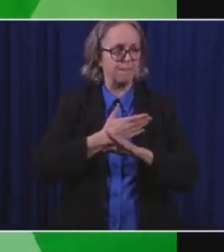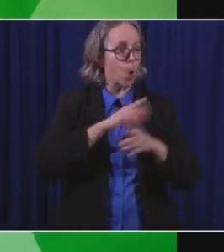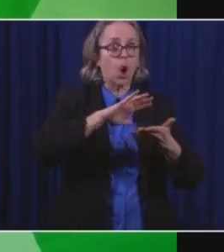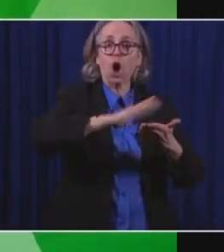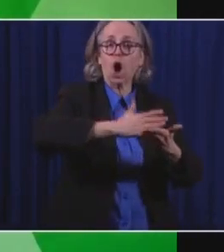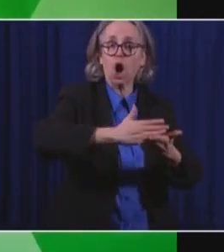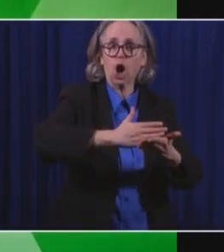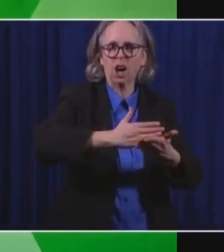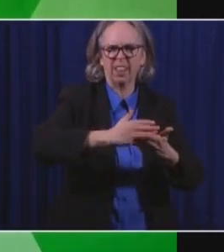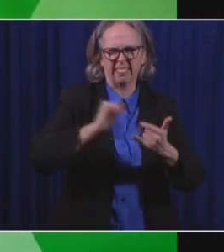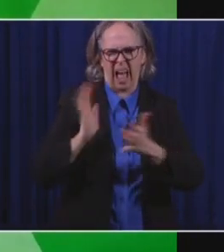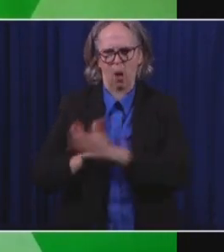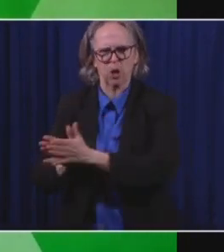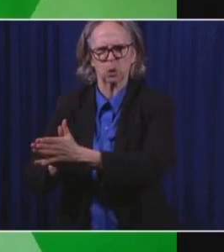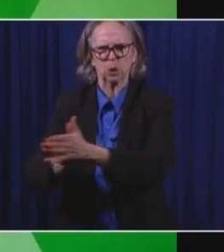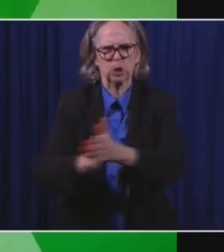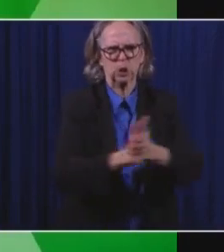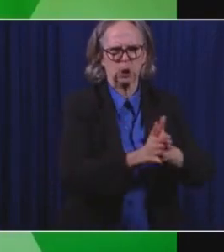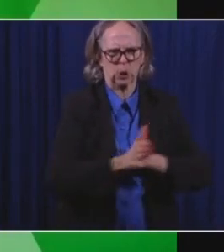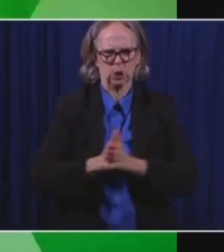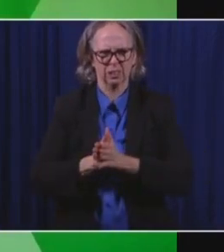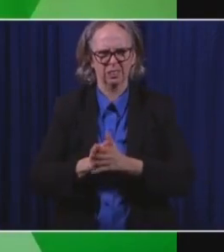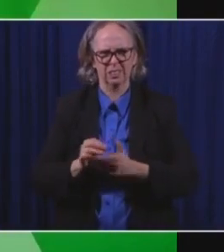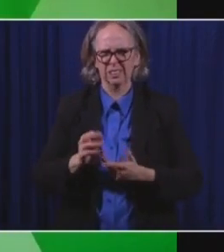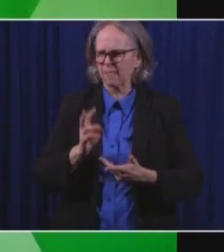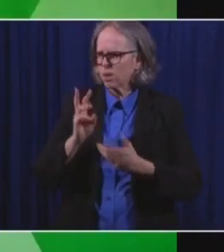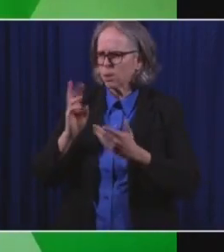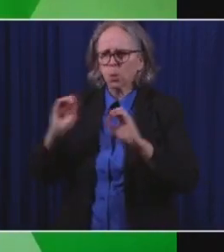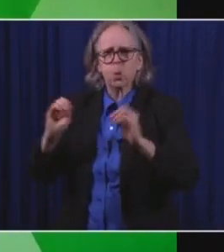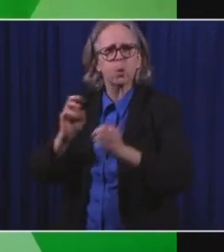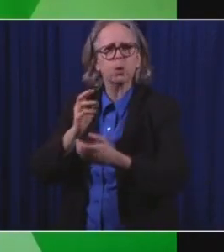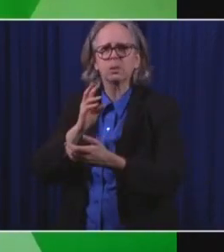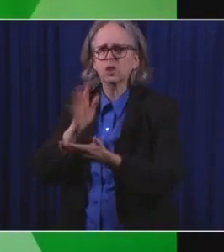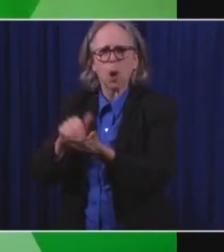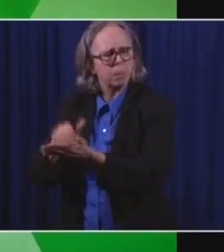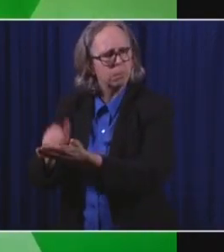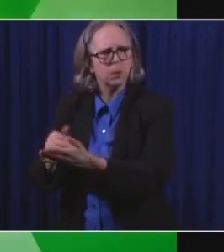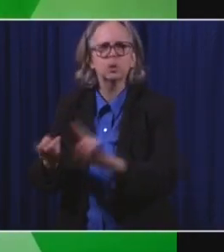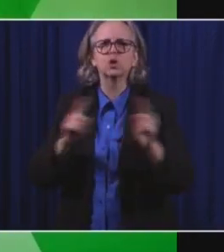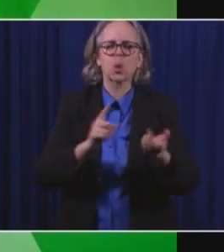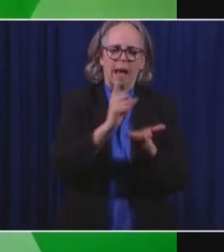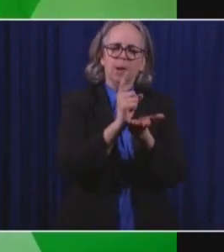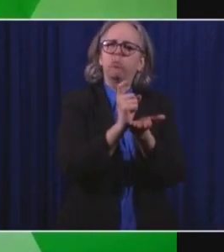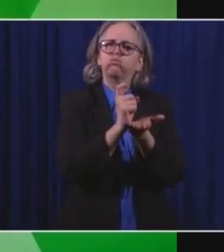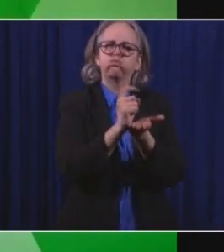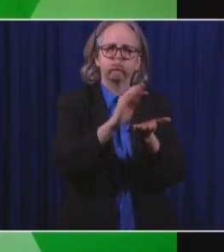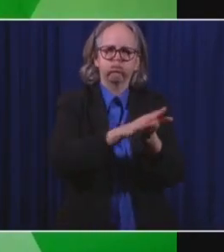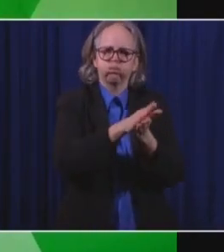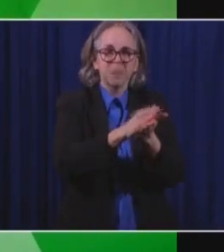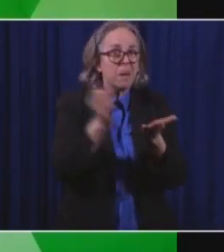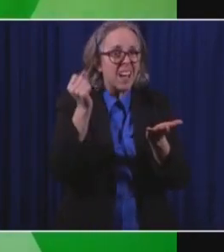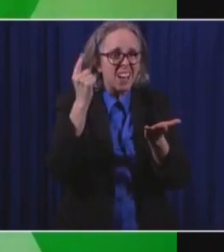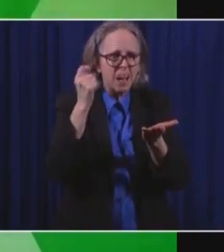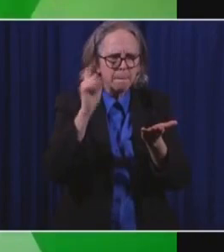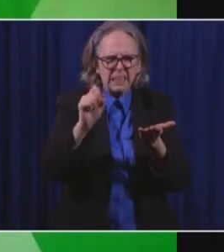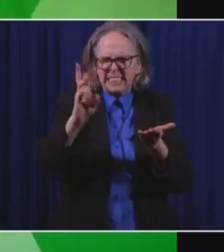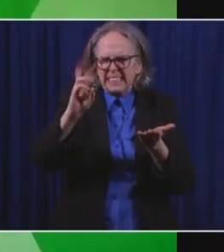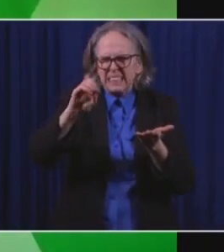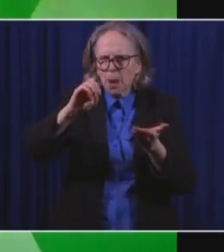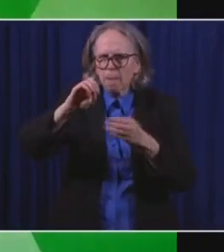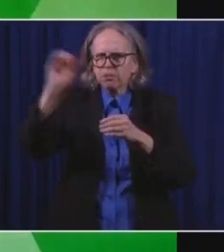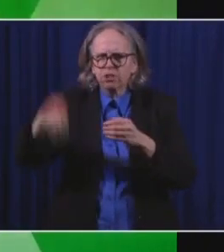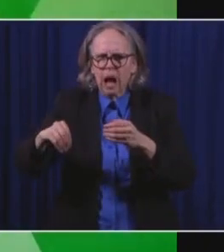If you can't wash your hands, please use a sanitizer such as 60% alcohol